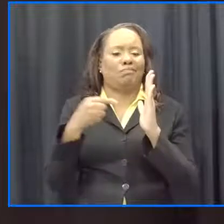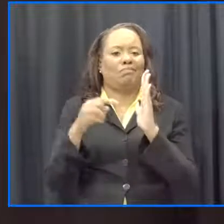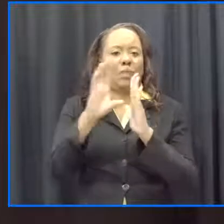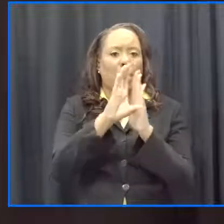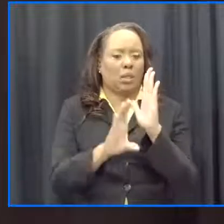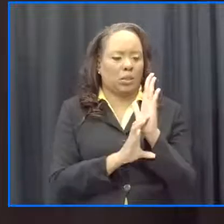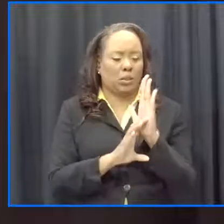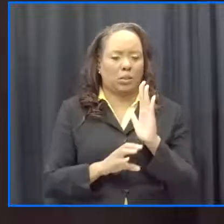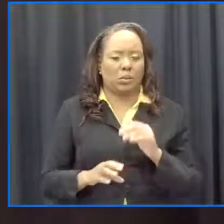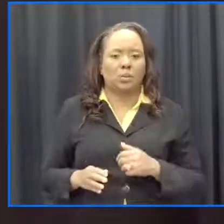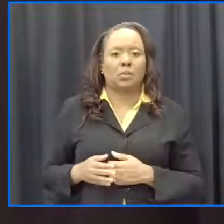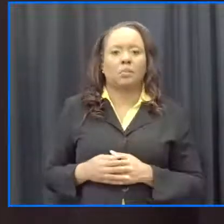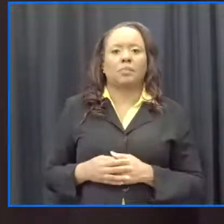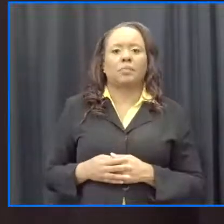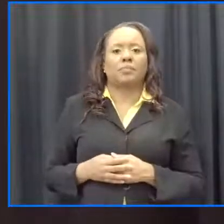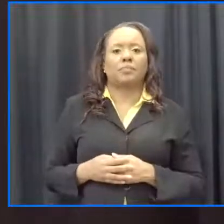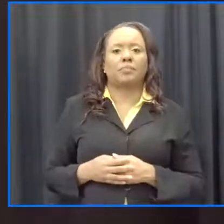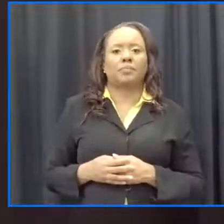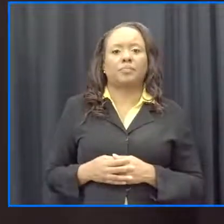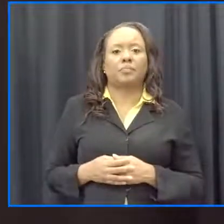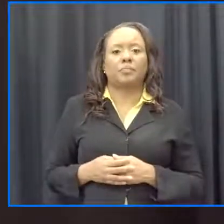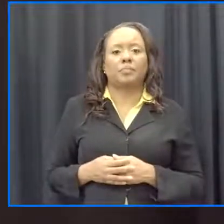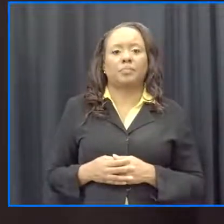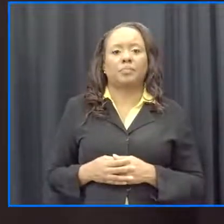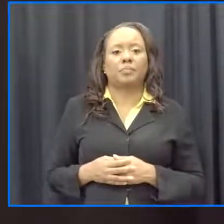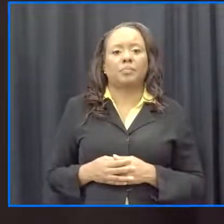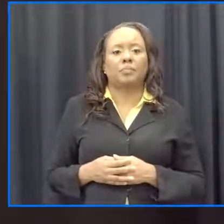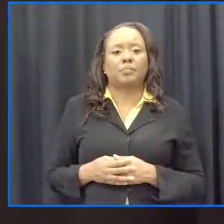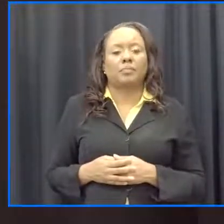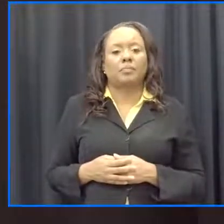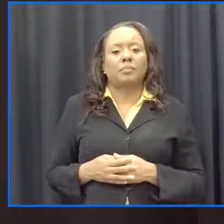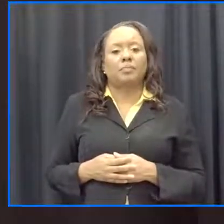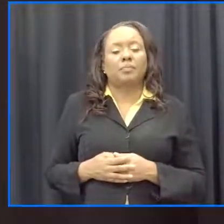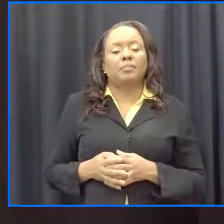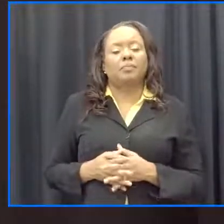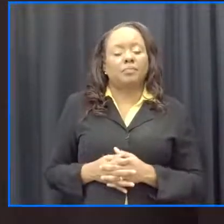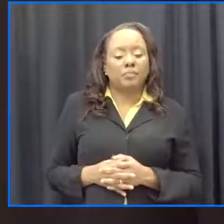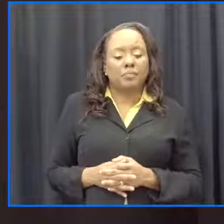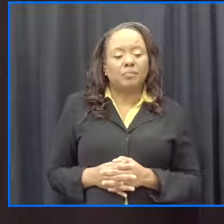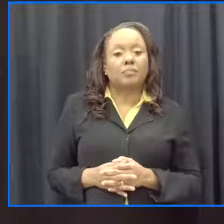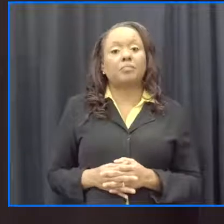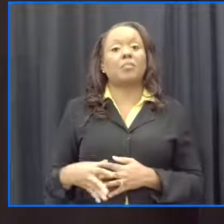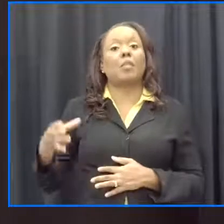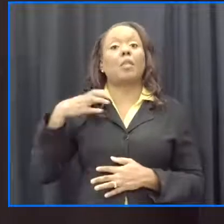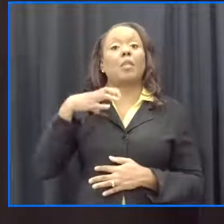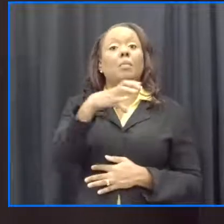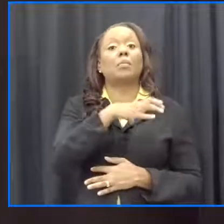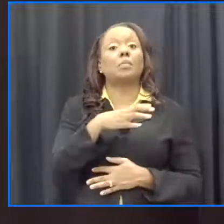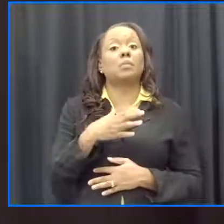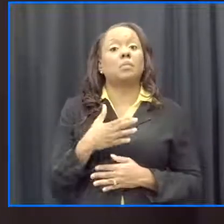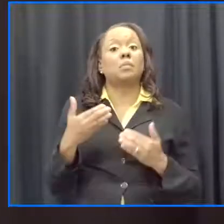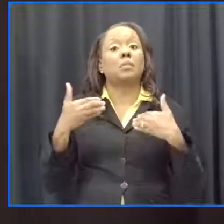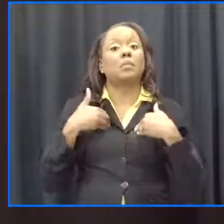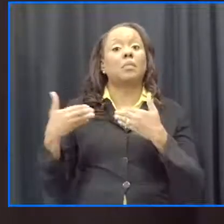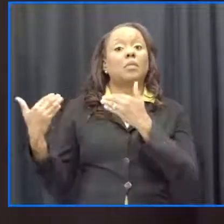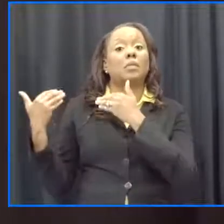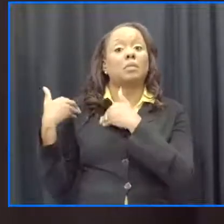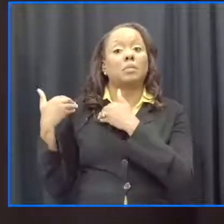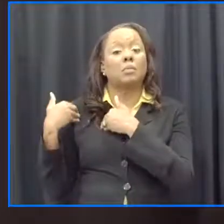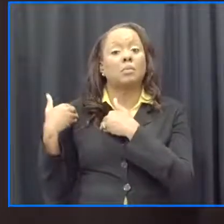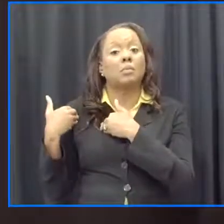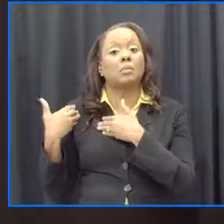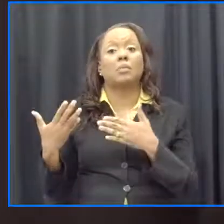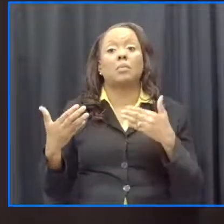objective. In the discharge of its duty as a commission of inquiry, the commission is mandated to